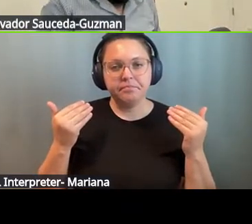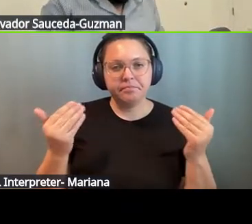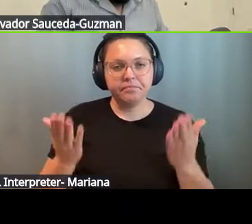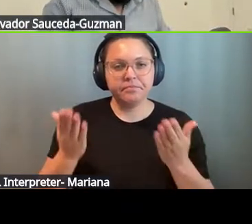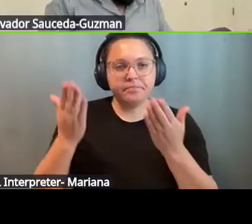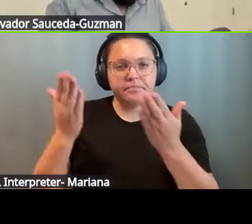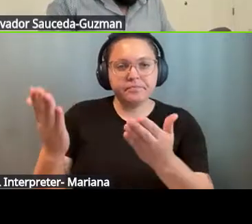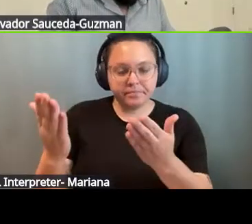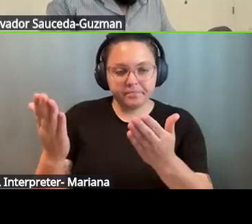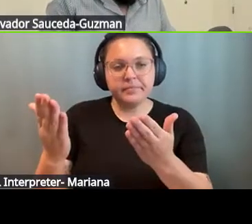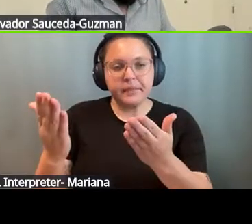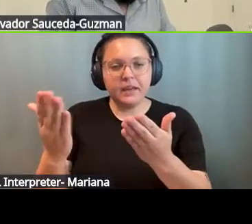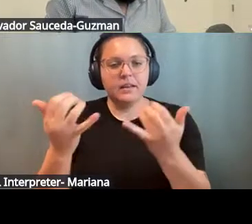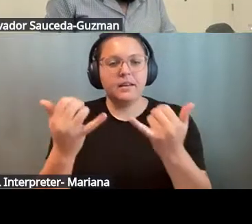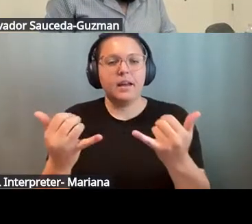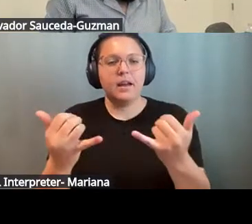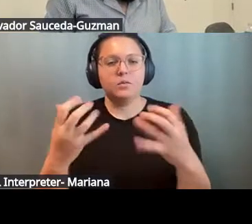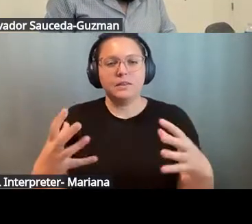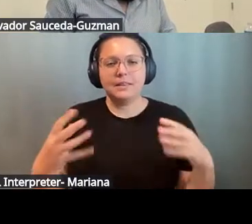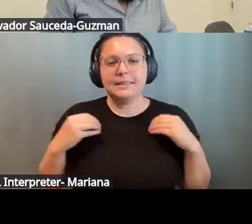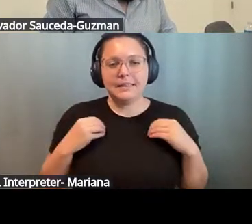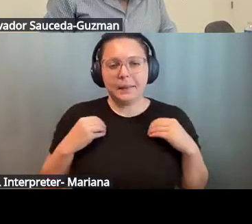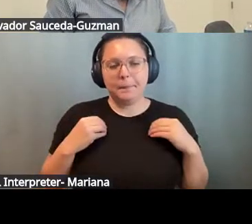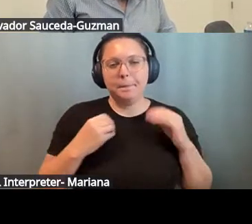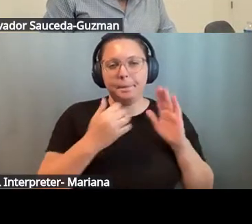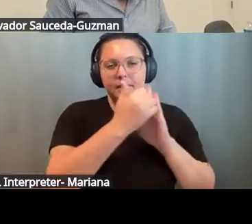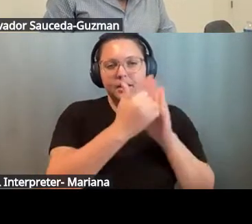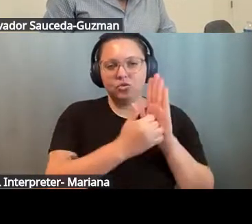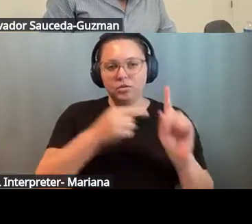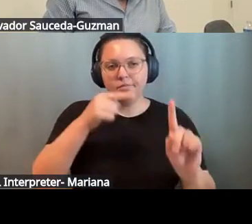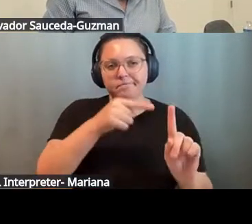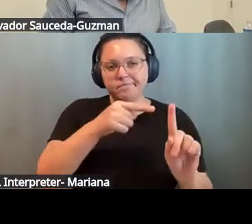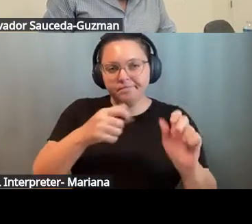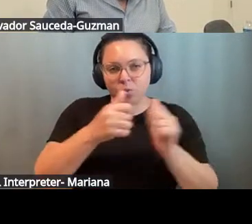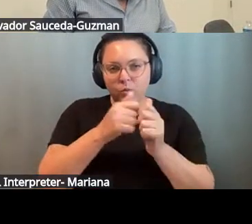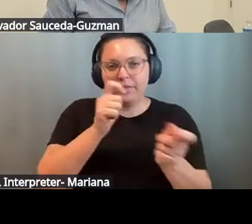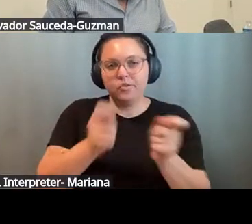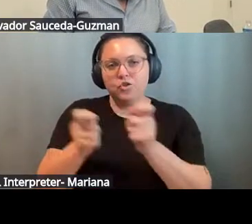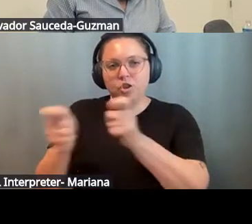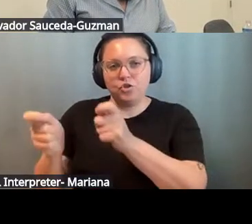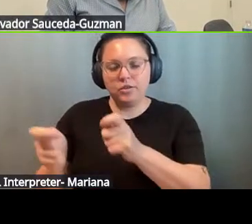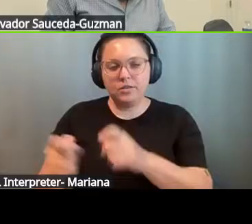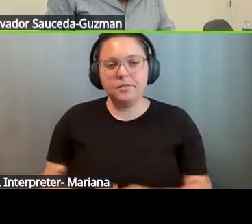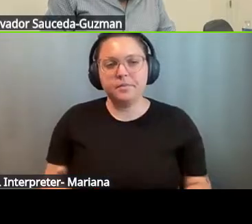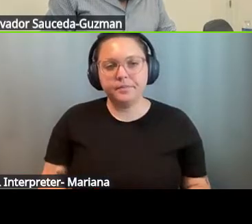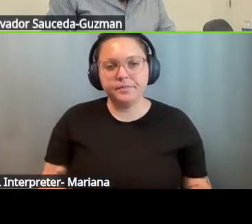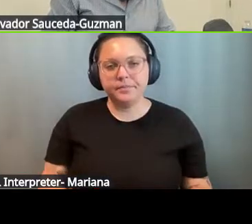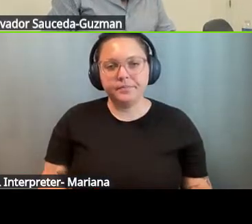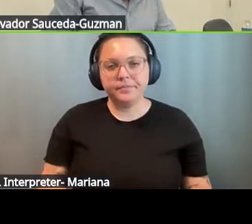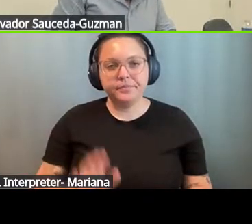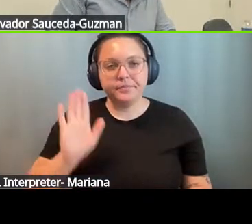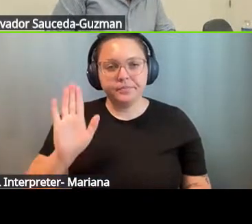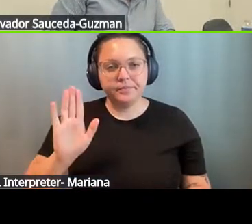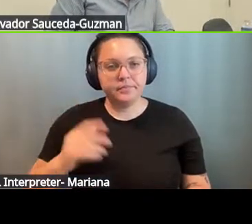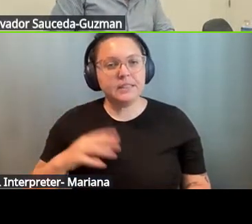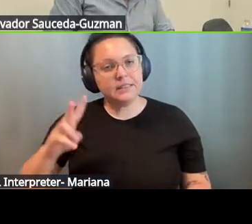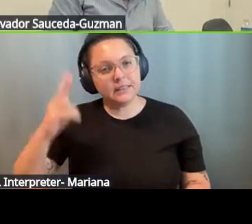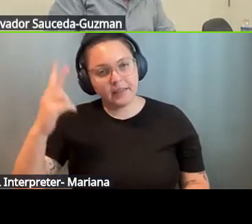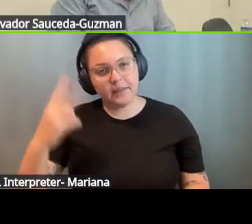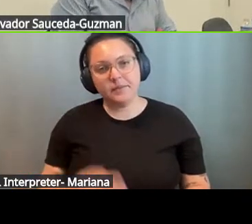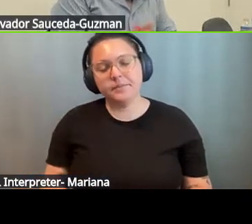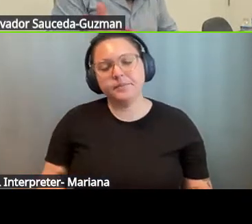adopt this agenda with the changes. Can I get a second? Second?